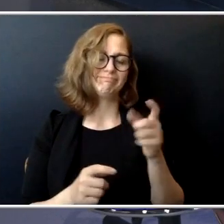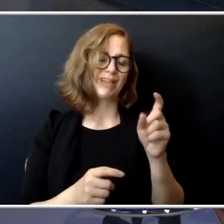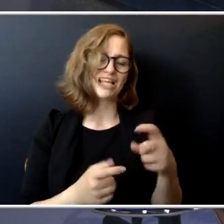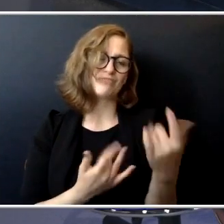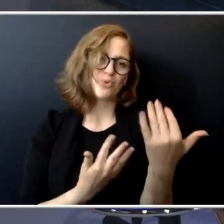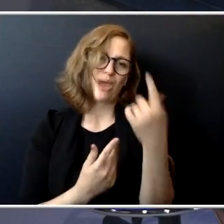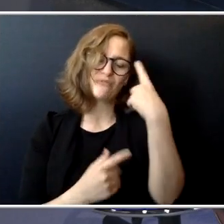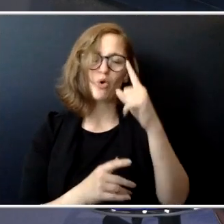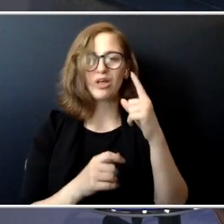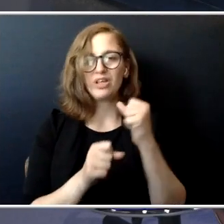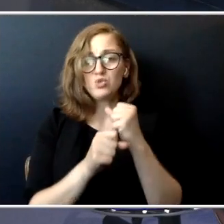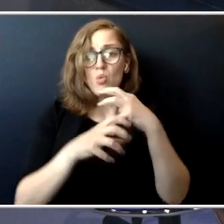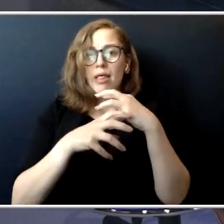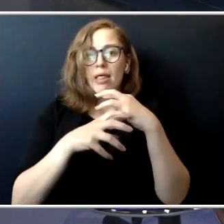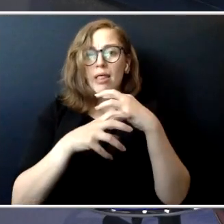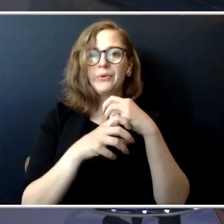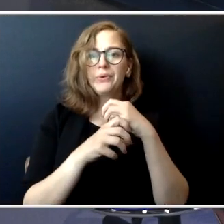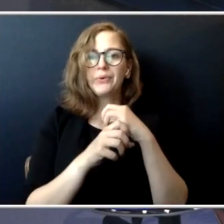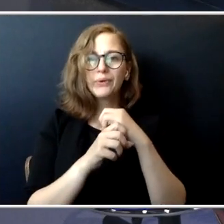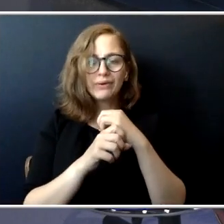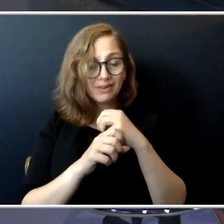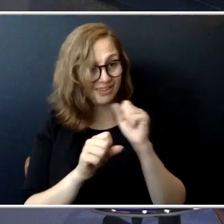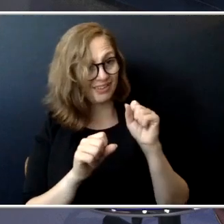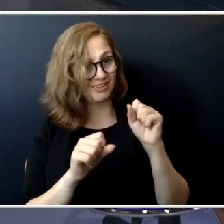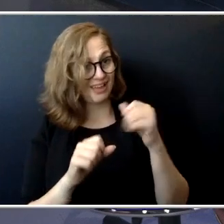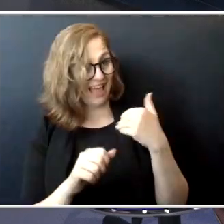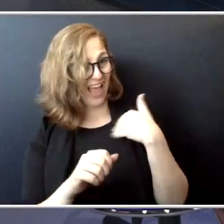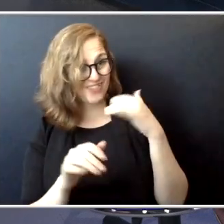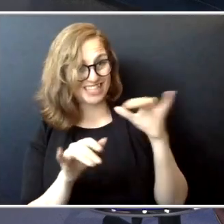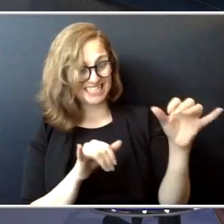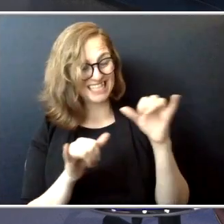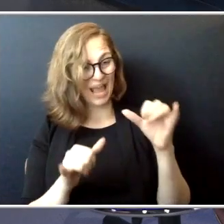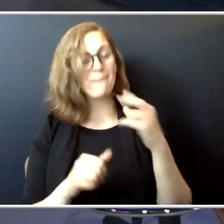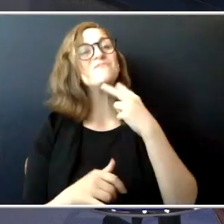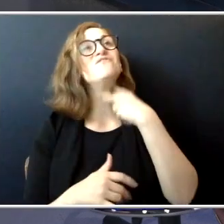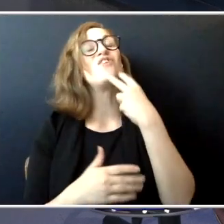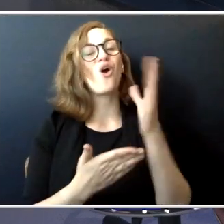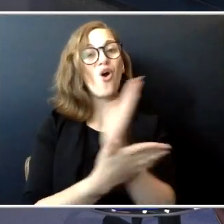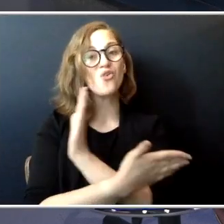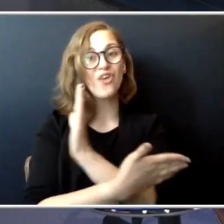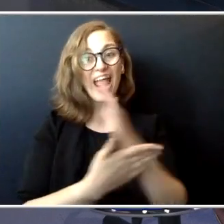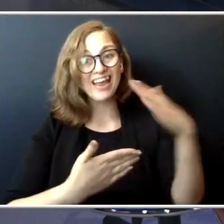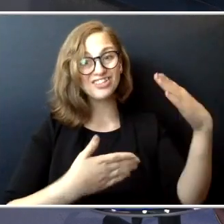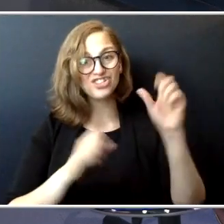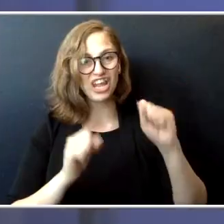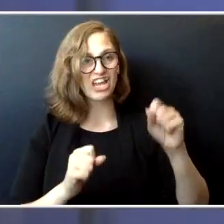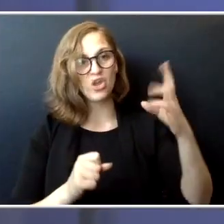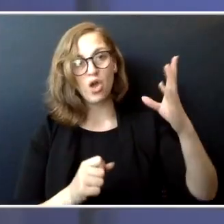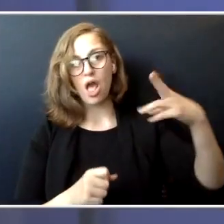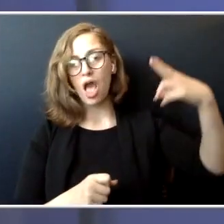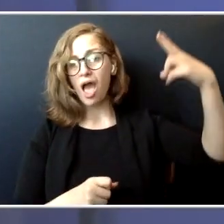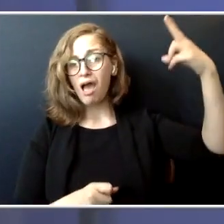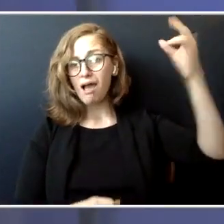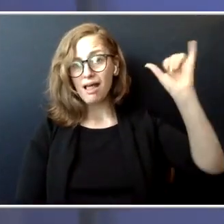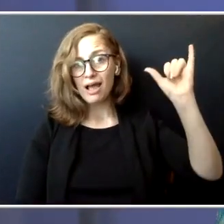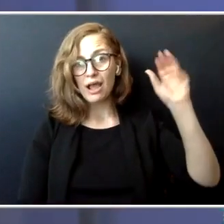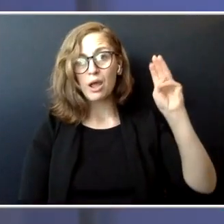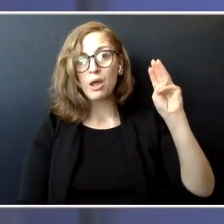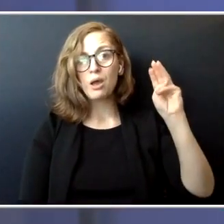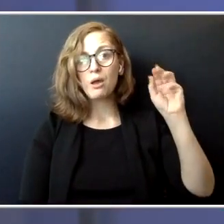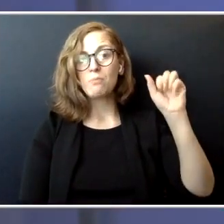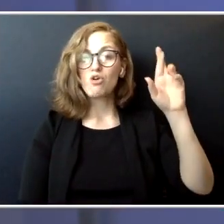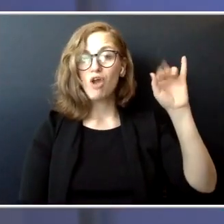And you can hit all the notes you used to be able to hit. Yes. Yes. Can you go Mariah Carey high? What's that maybe note? just an octave